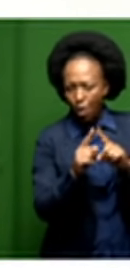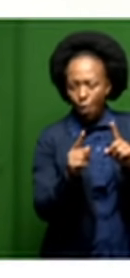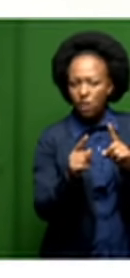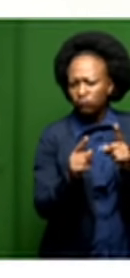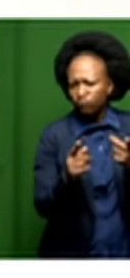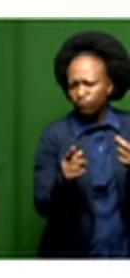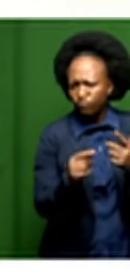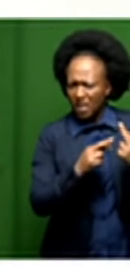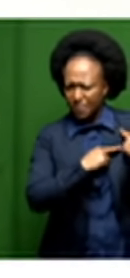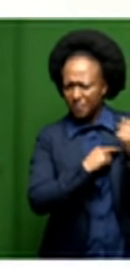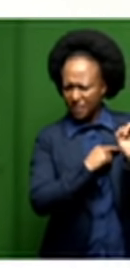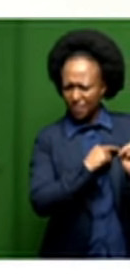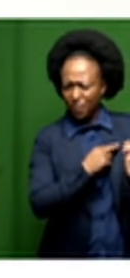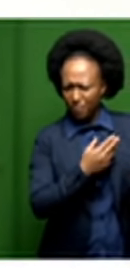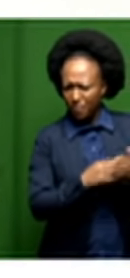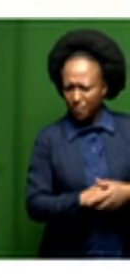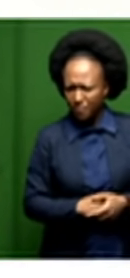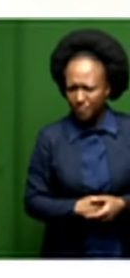their mandate to do what they're doing?